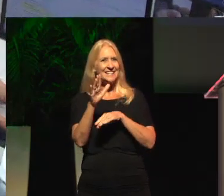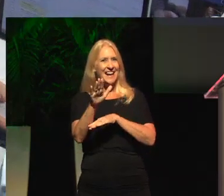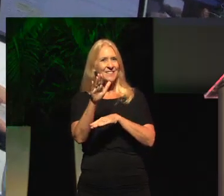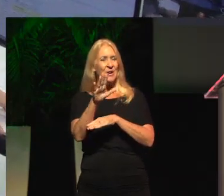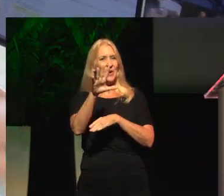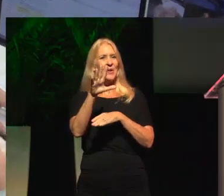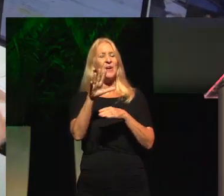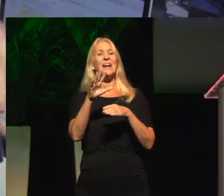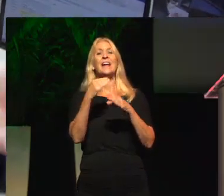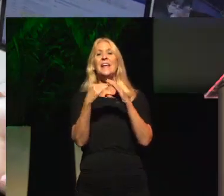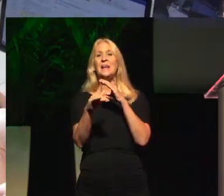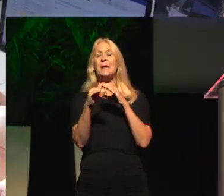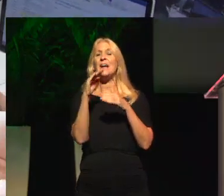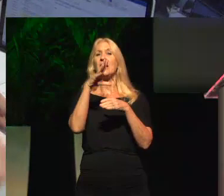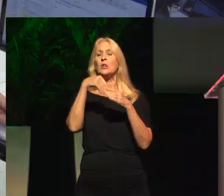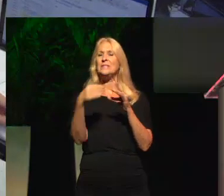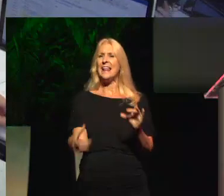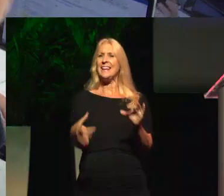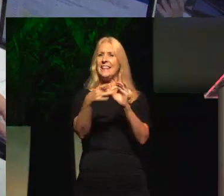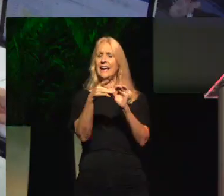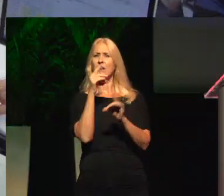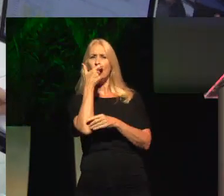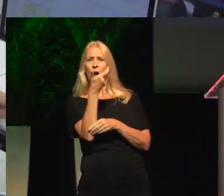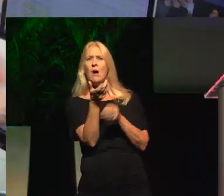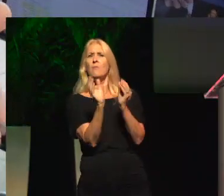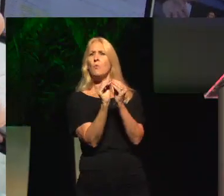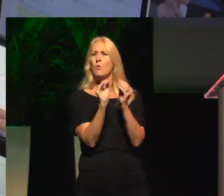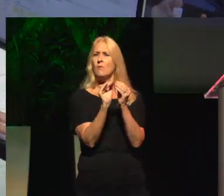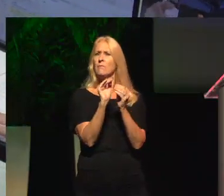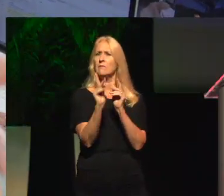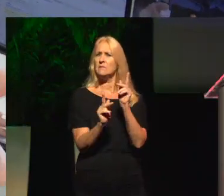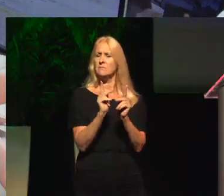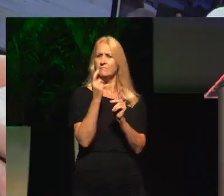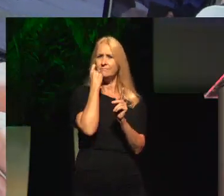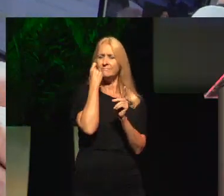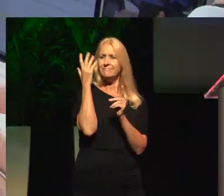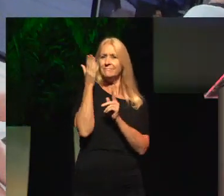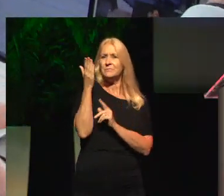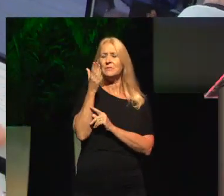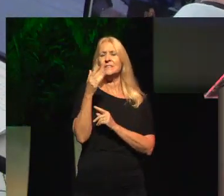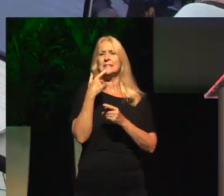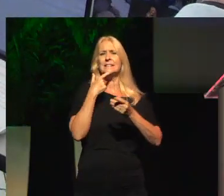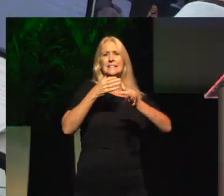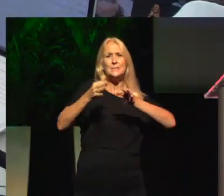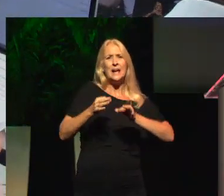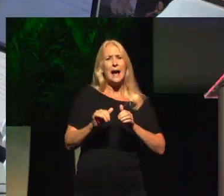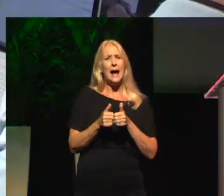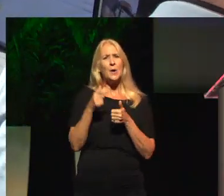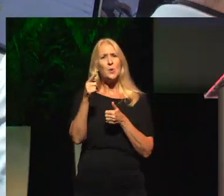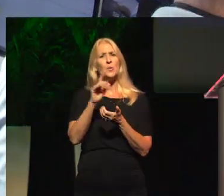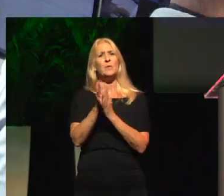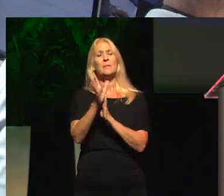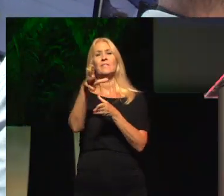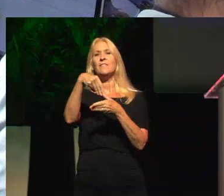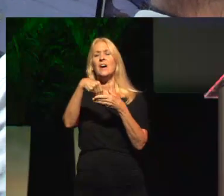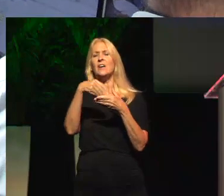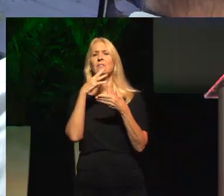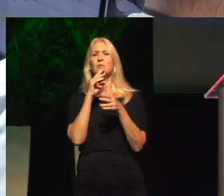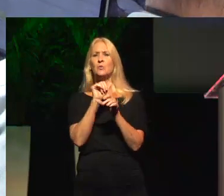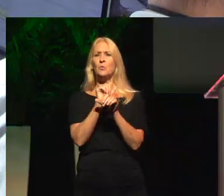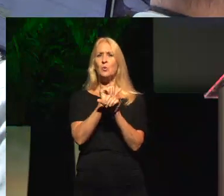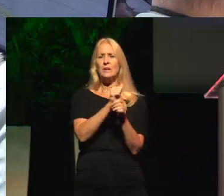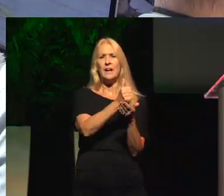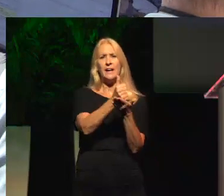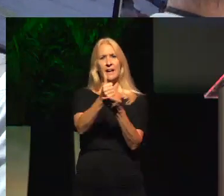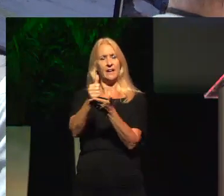includes a link to watch more from this panel and talks about ways that you can help and ways that you can get involved as we work to assist